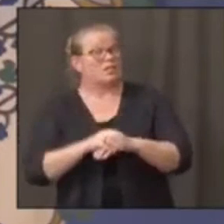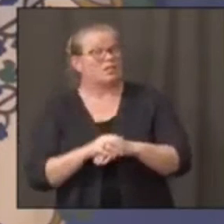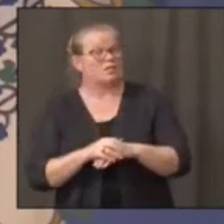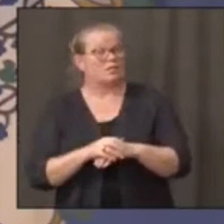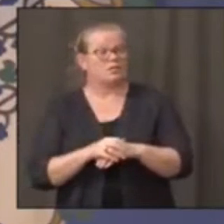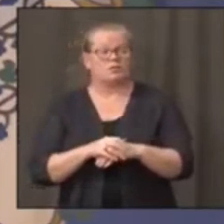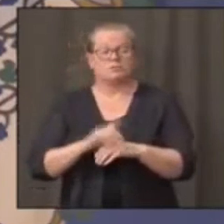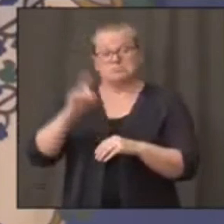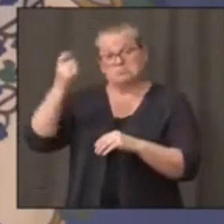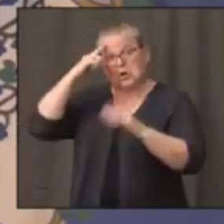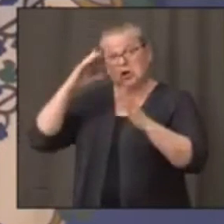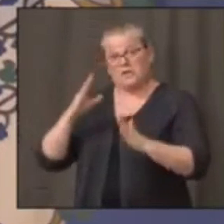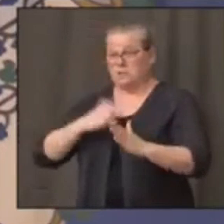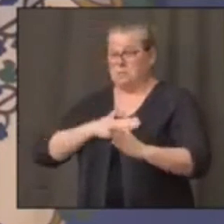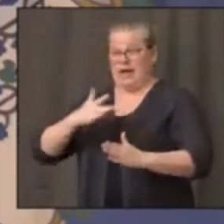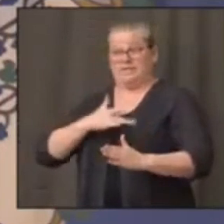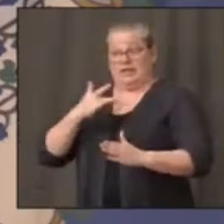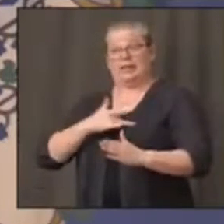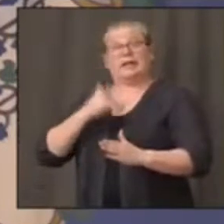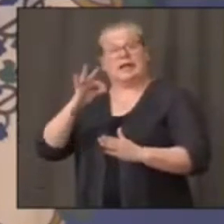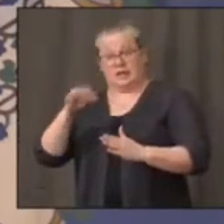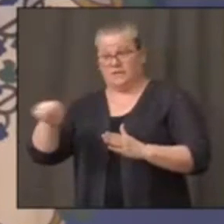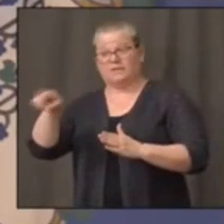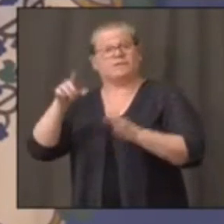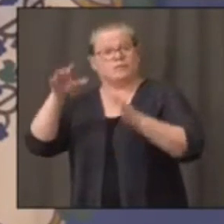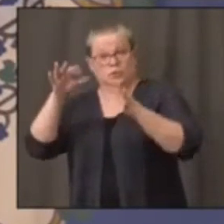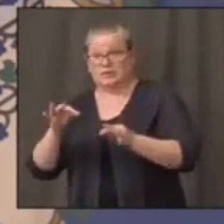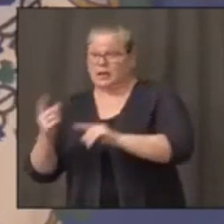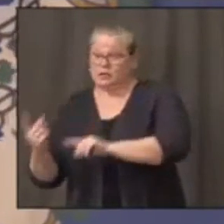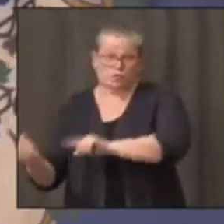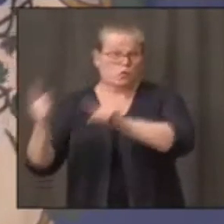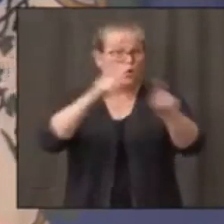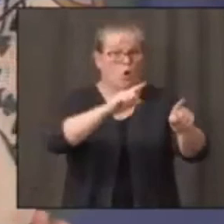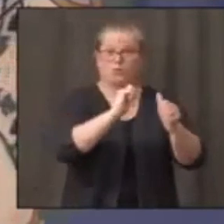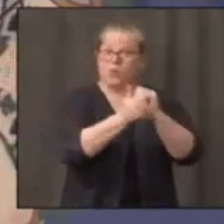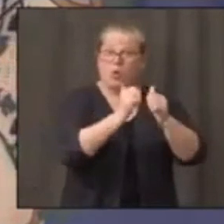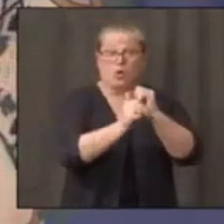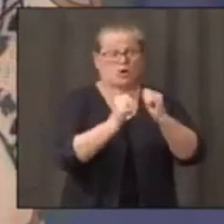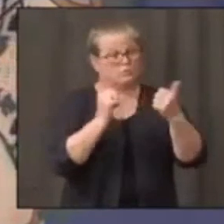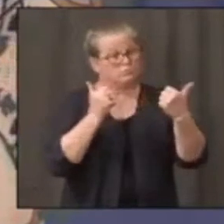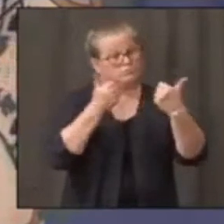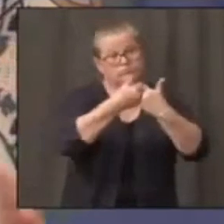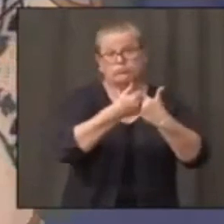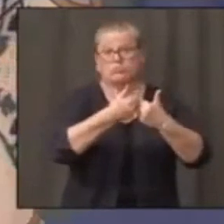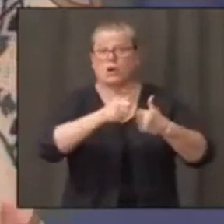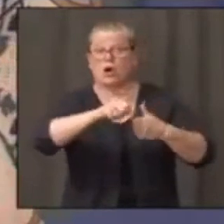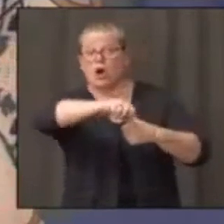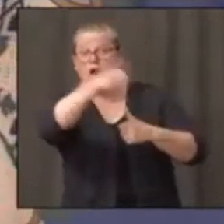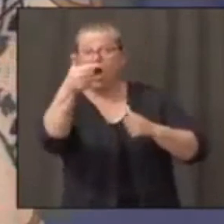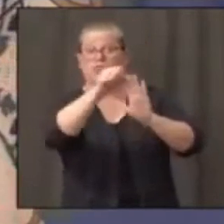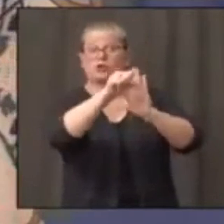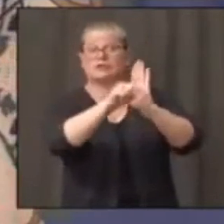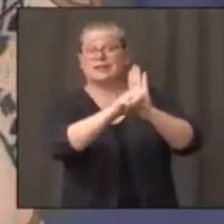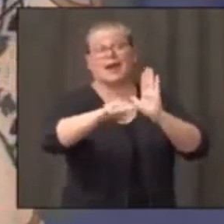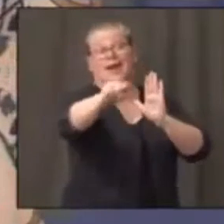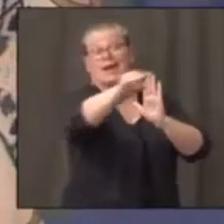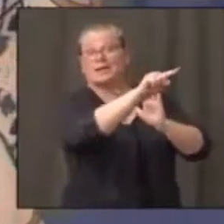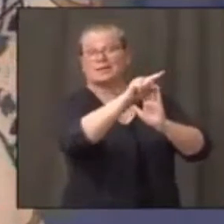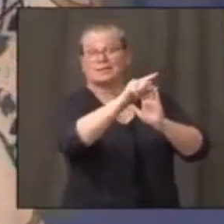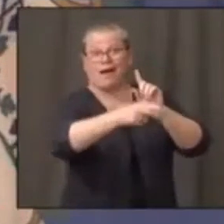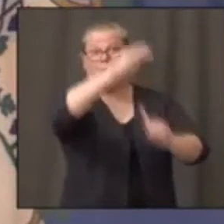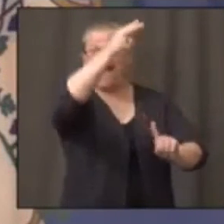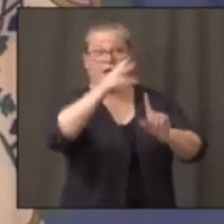quarantine, that would be the requirement. As Scott just said, sometimes these teams live within their own bubbles. That's a form